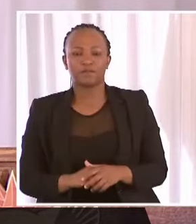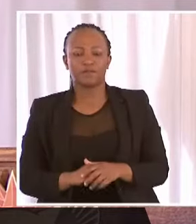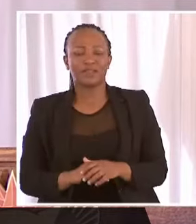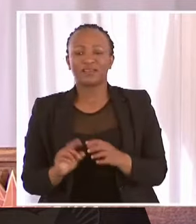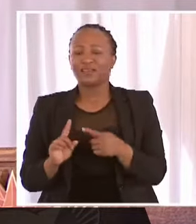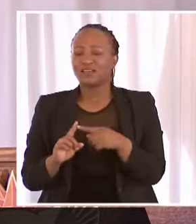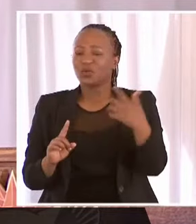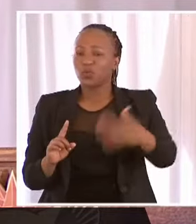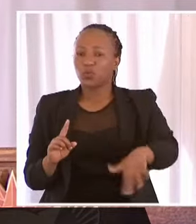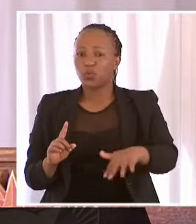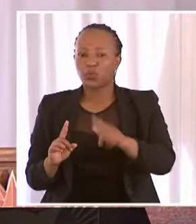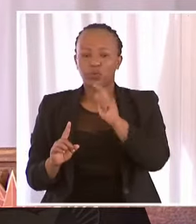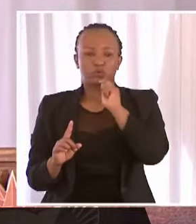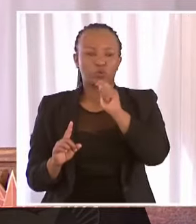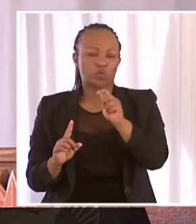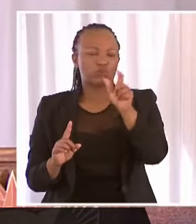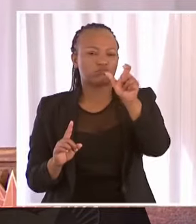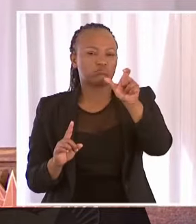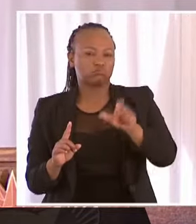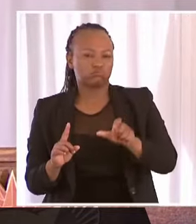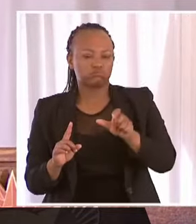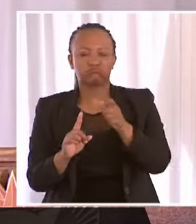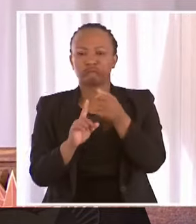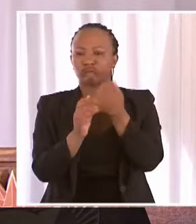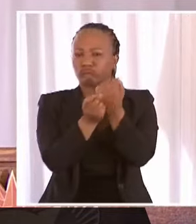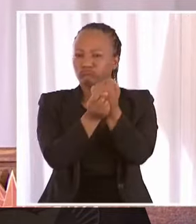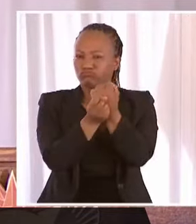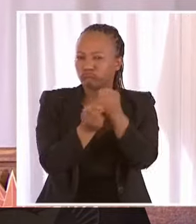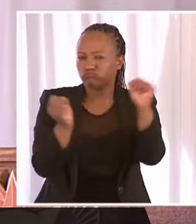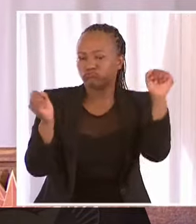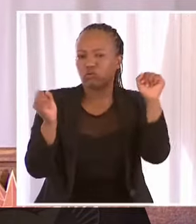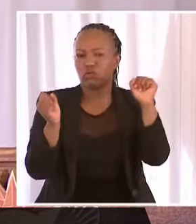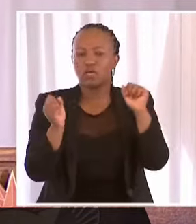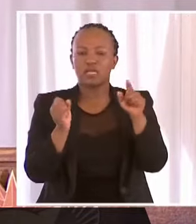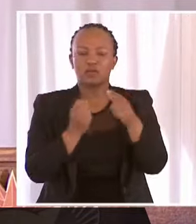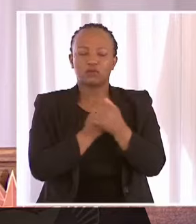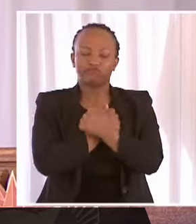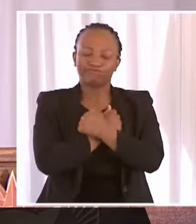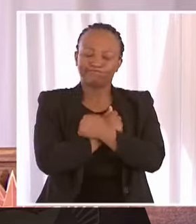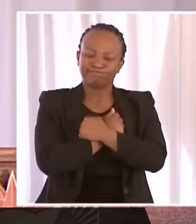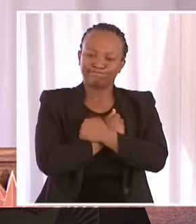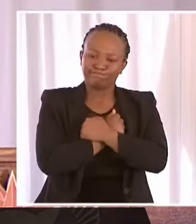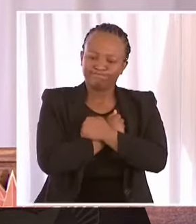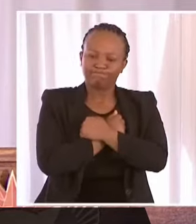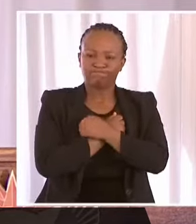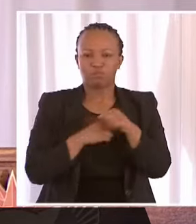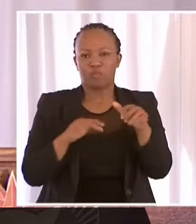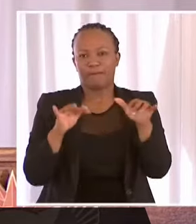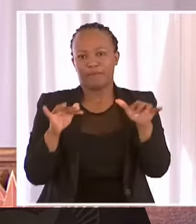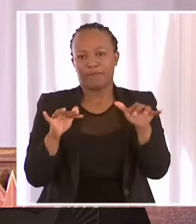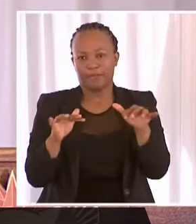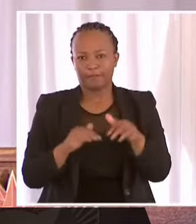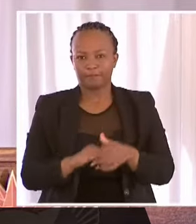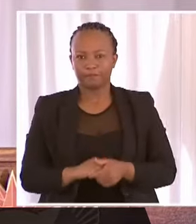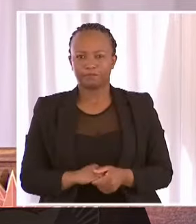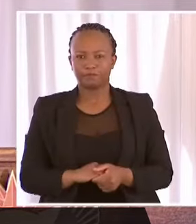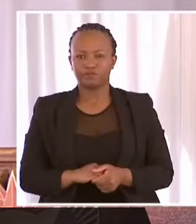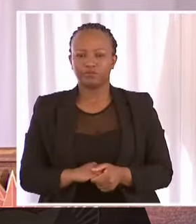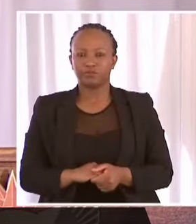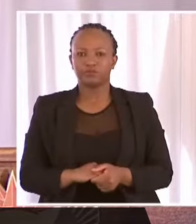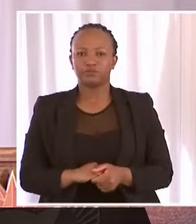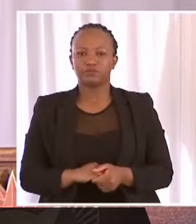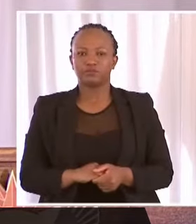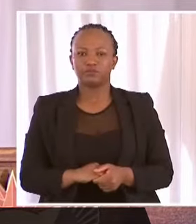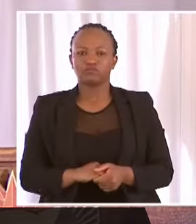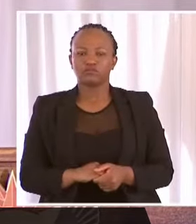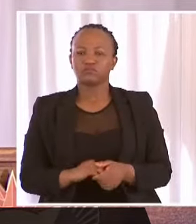revolutionary, driven by the deep sense of love for the people. And he believed